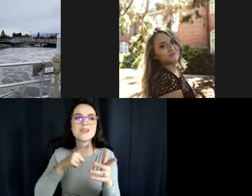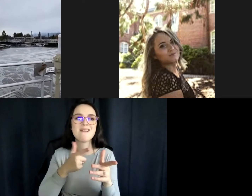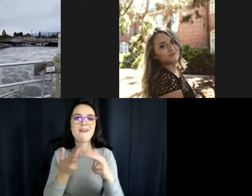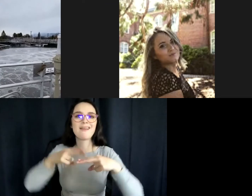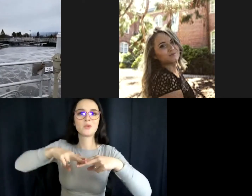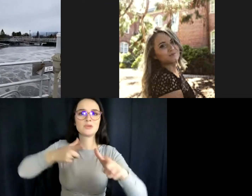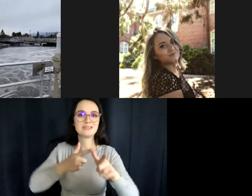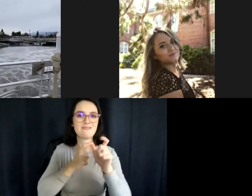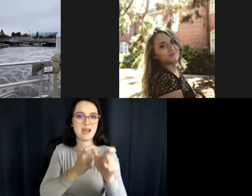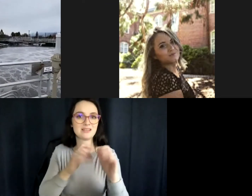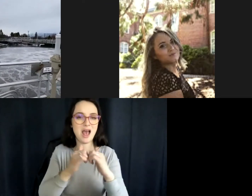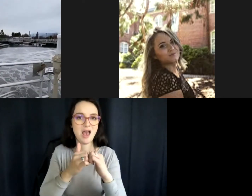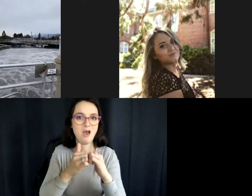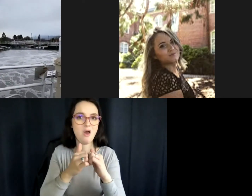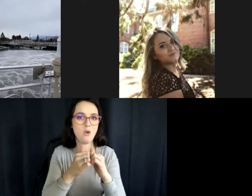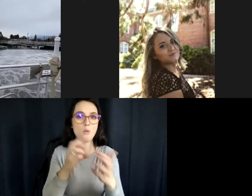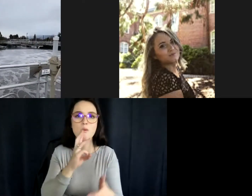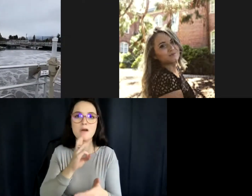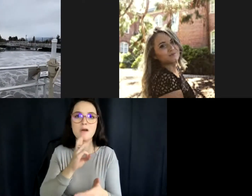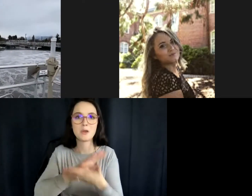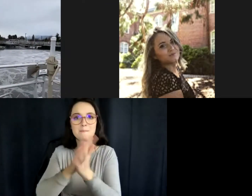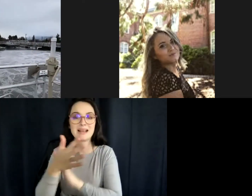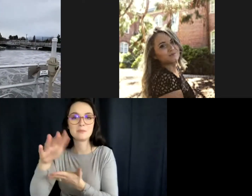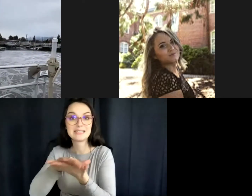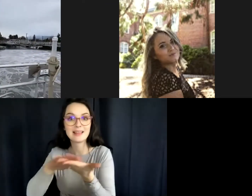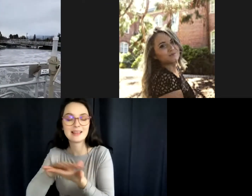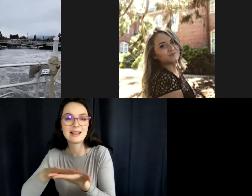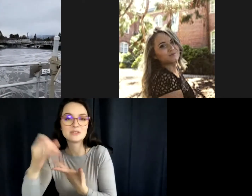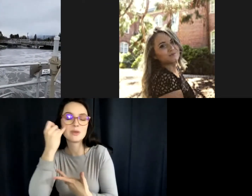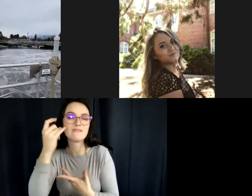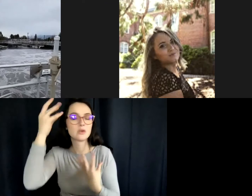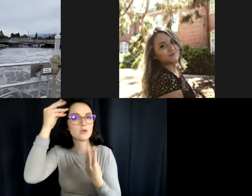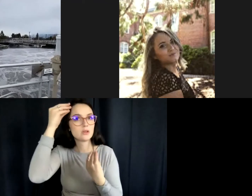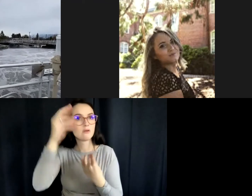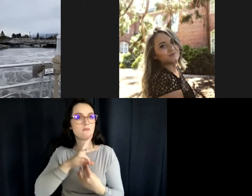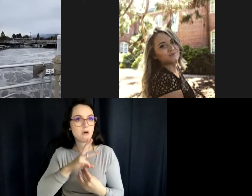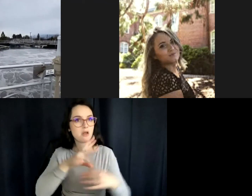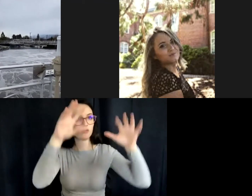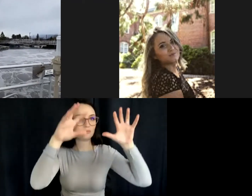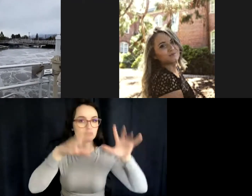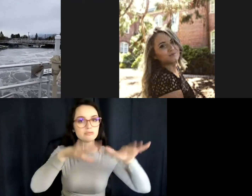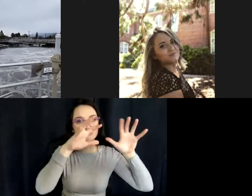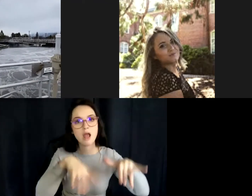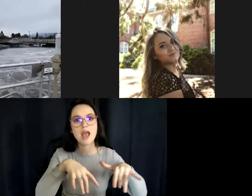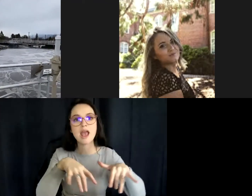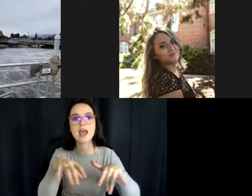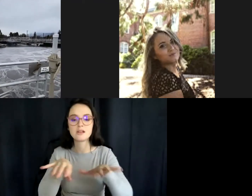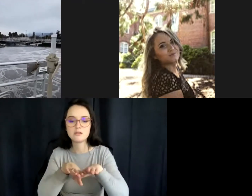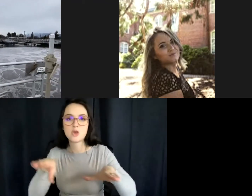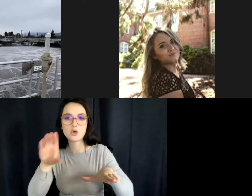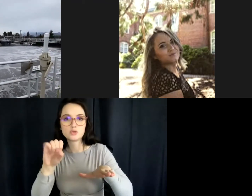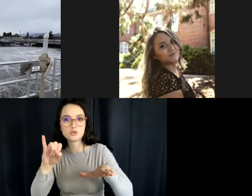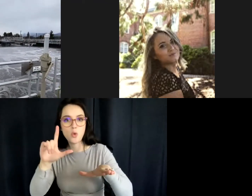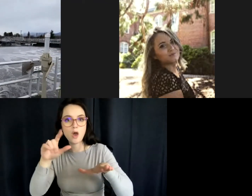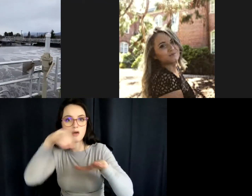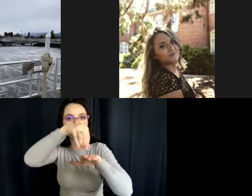stay in there about 5 days, eating, getting fat and happy. And then as they get fat and happy, they actually